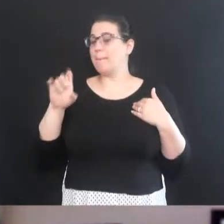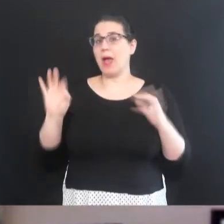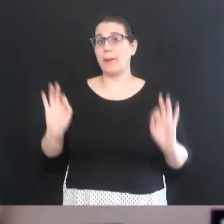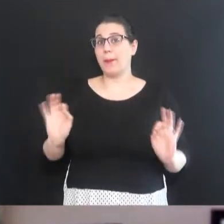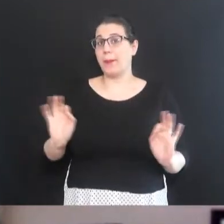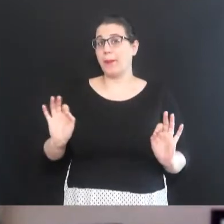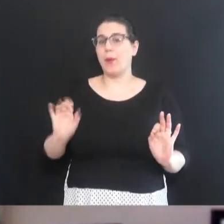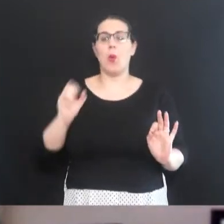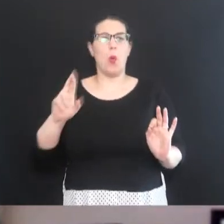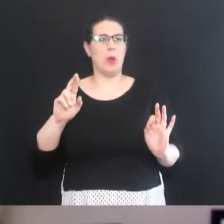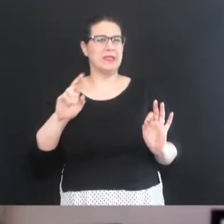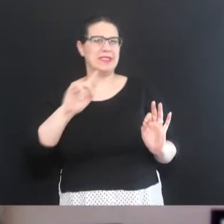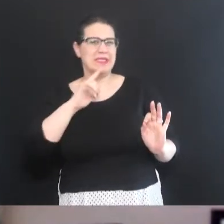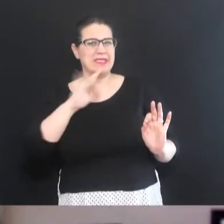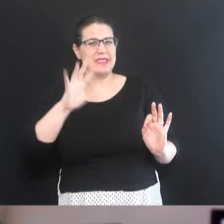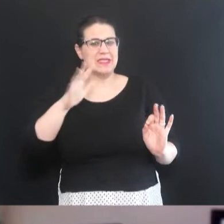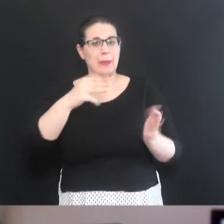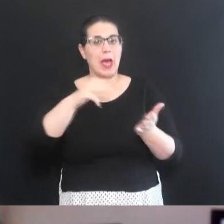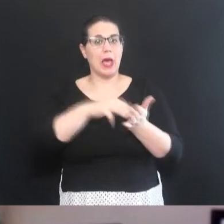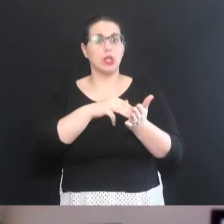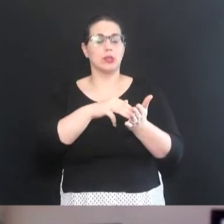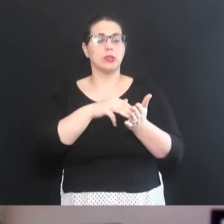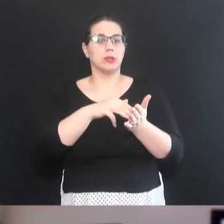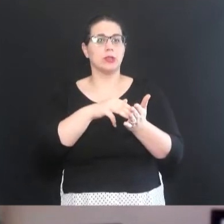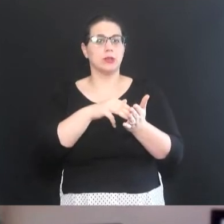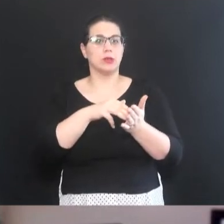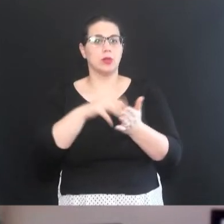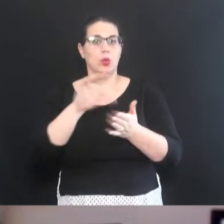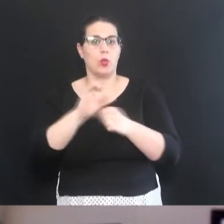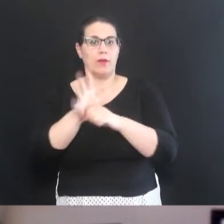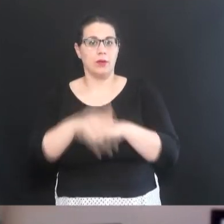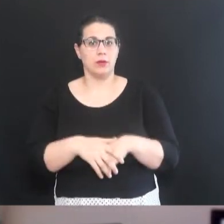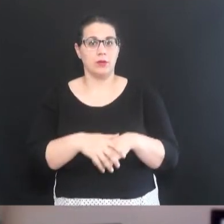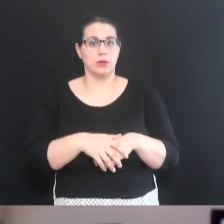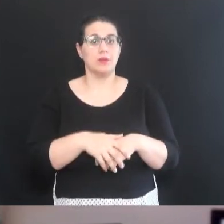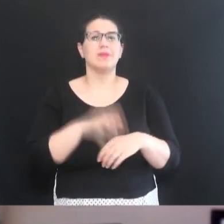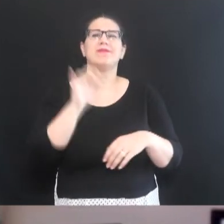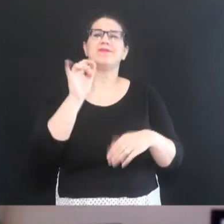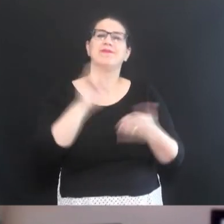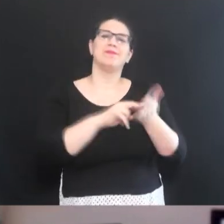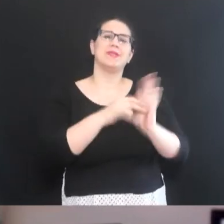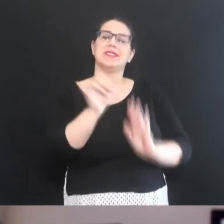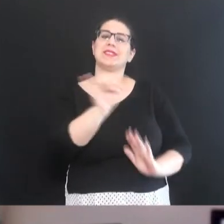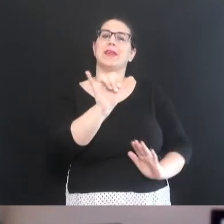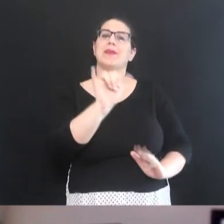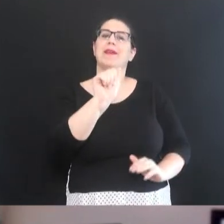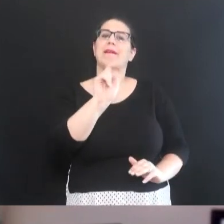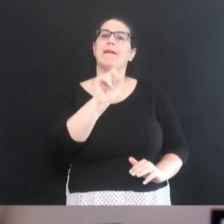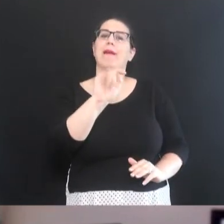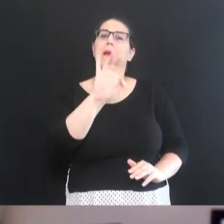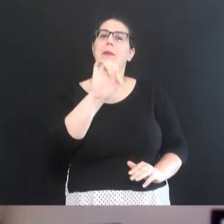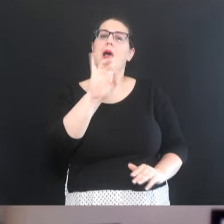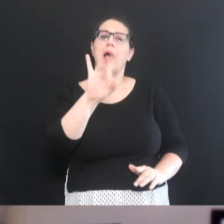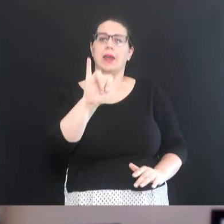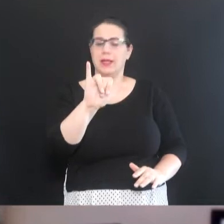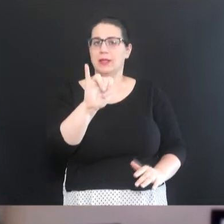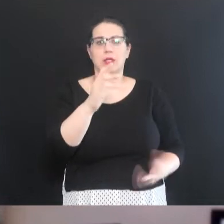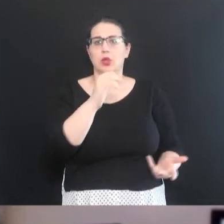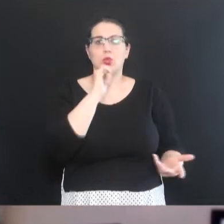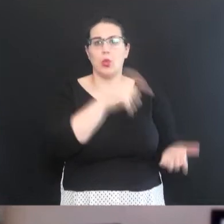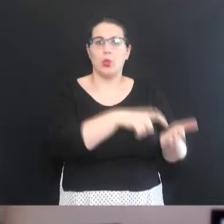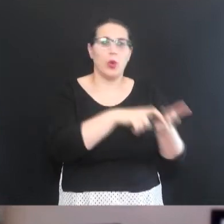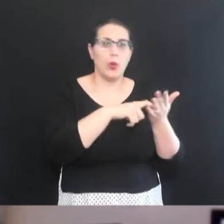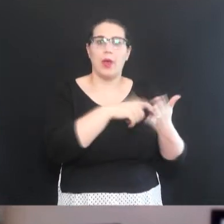the antibodies, these are people that don't require supplemental oxygen or are in the hospital. And this is really